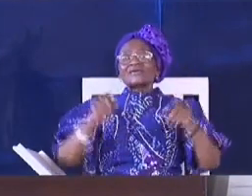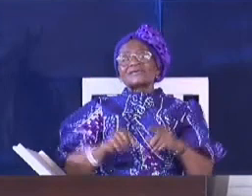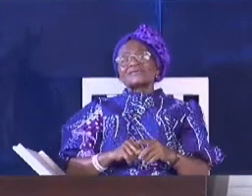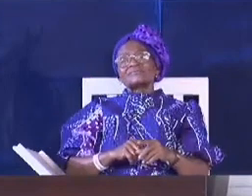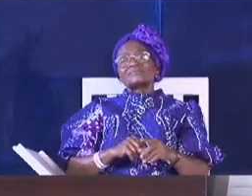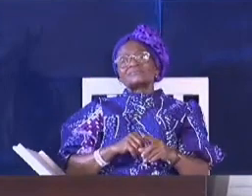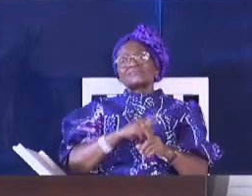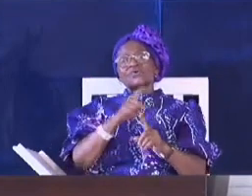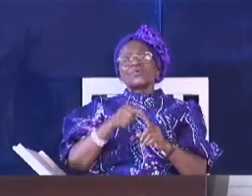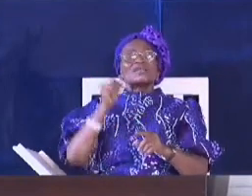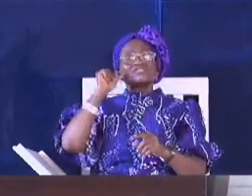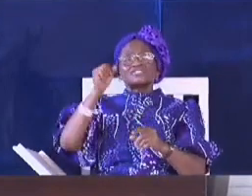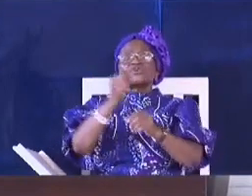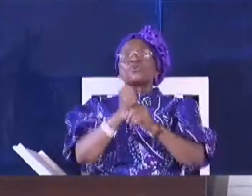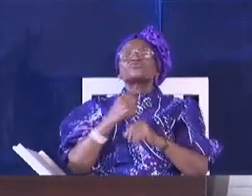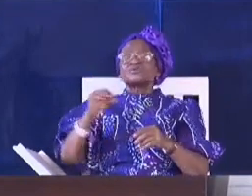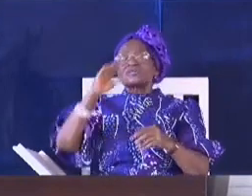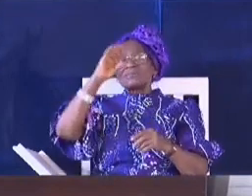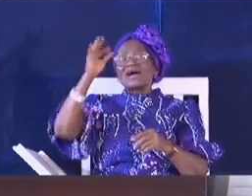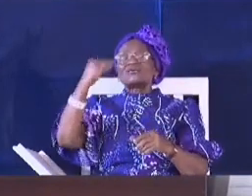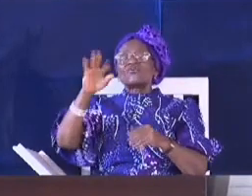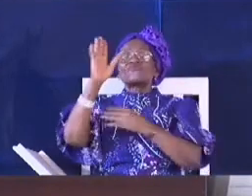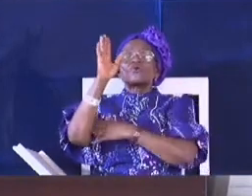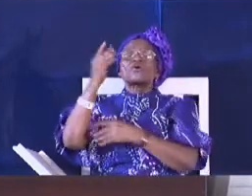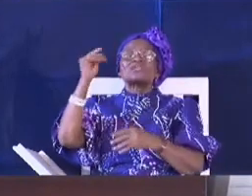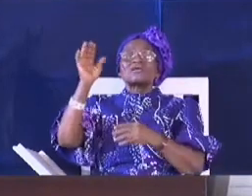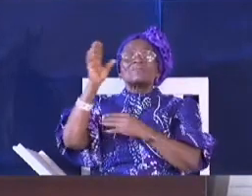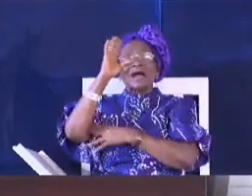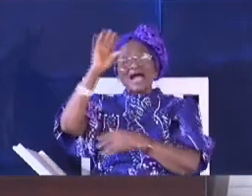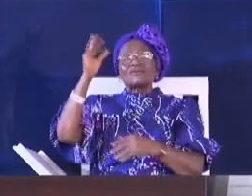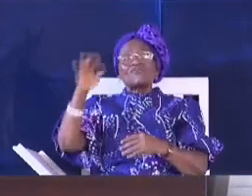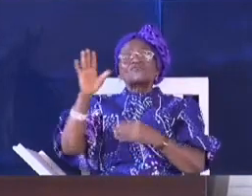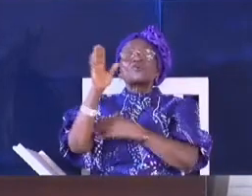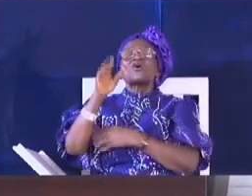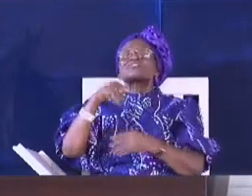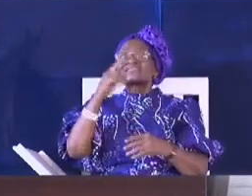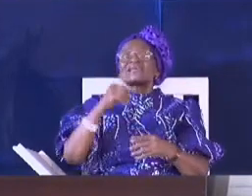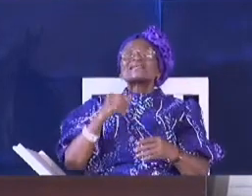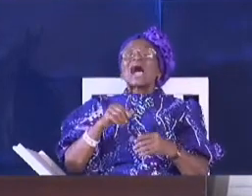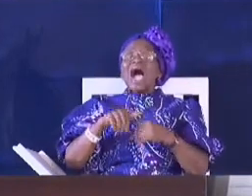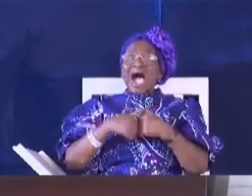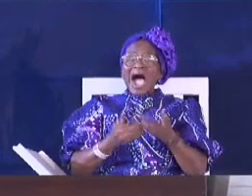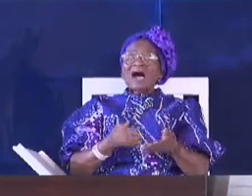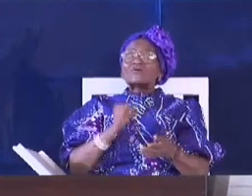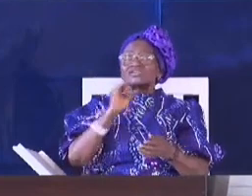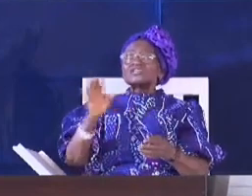When she got to the man of God said, how is your husband?